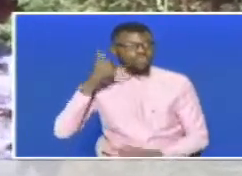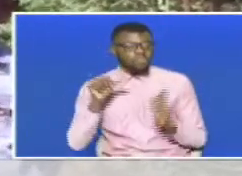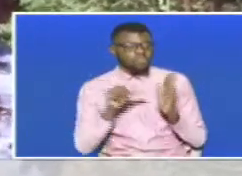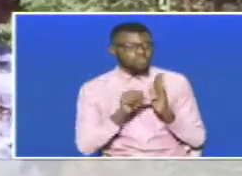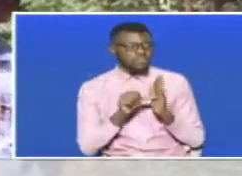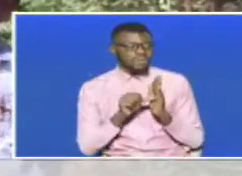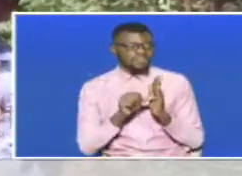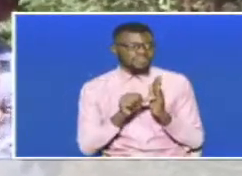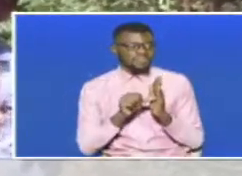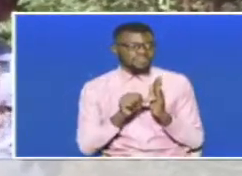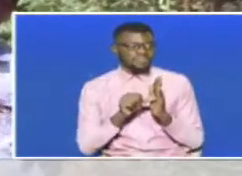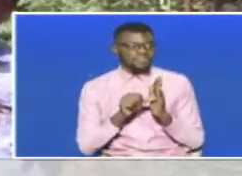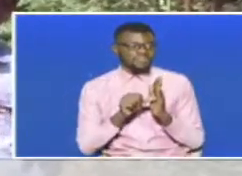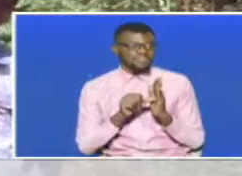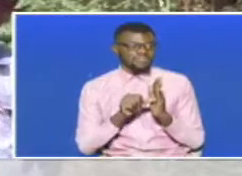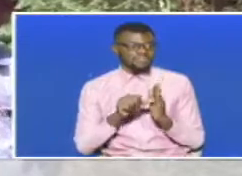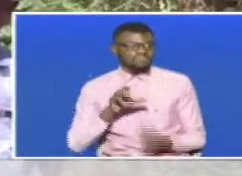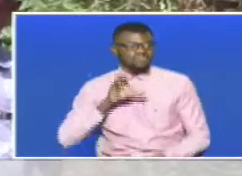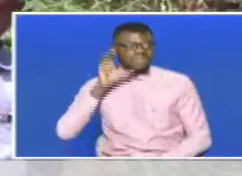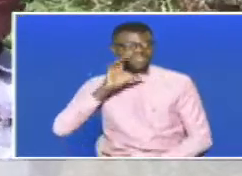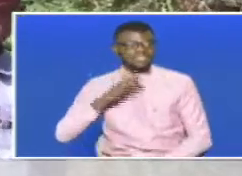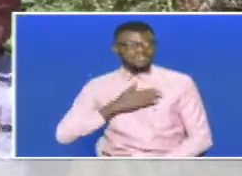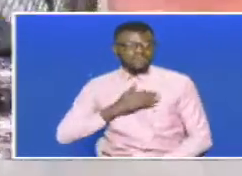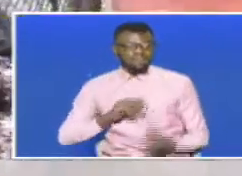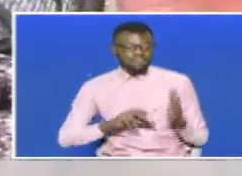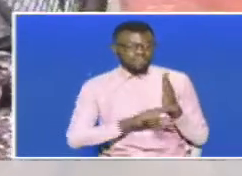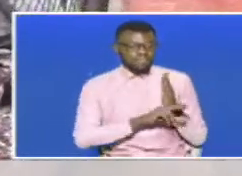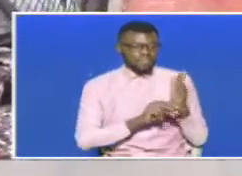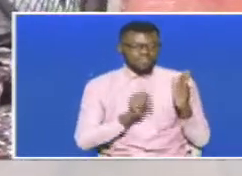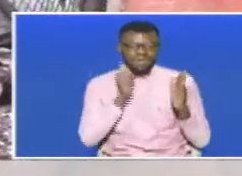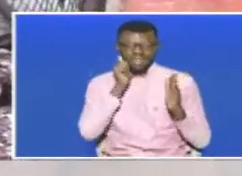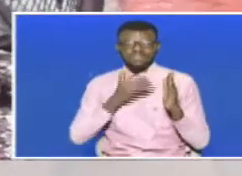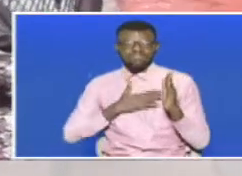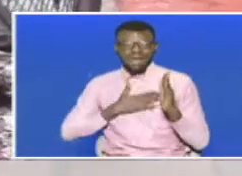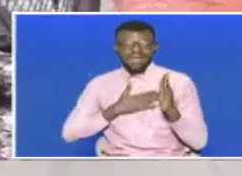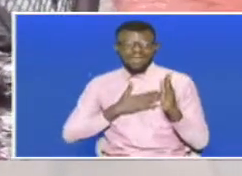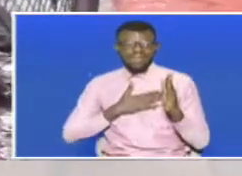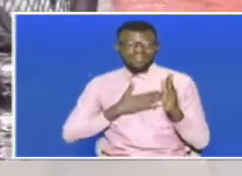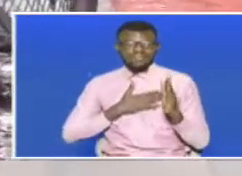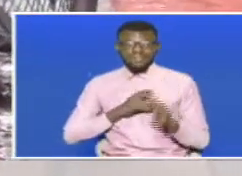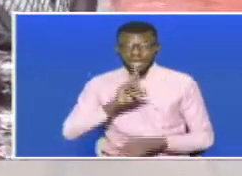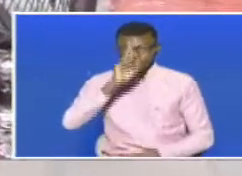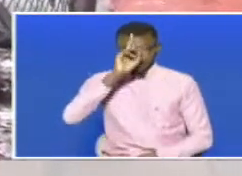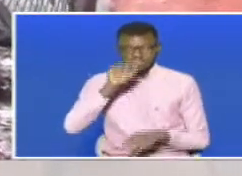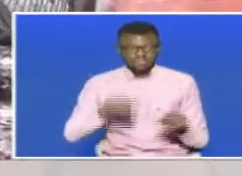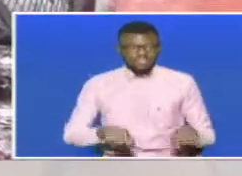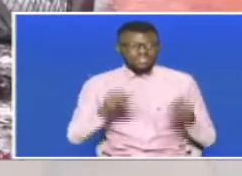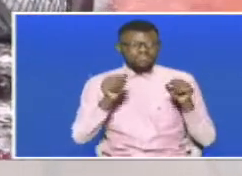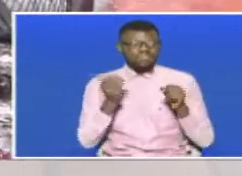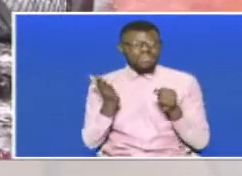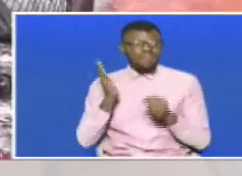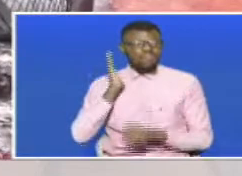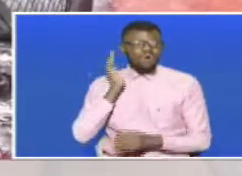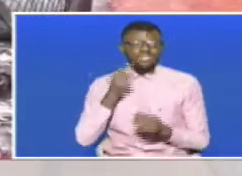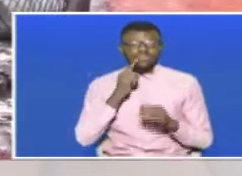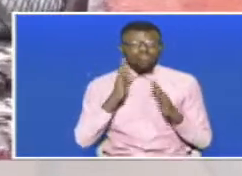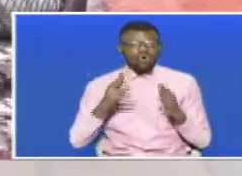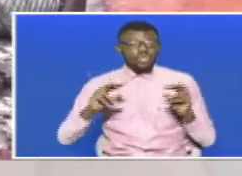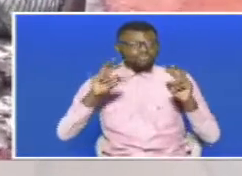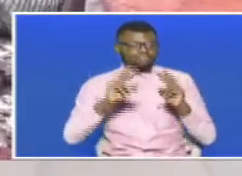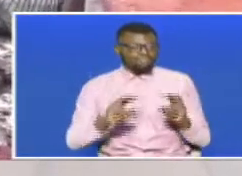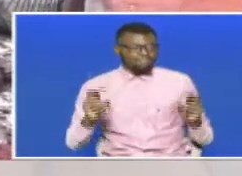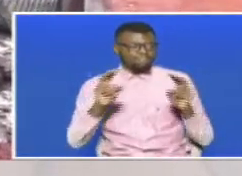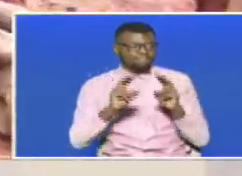which my cousin stole from my aunt. Kamanda wa polisi kaunti ya Murang'a Ali Nuno anasema kuwa uchunguzi